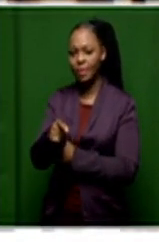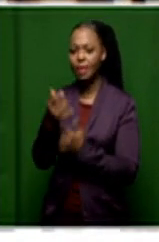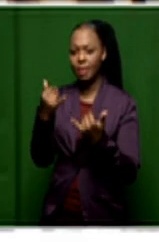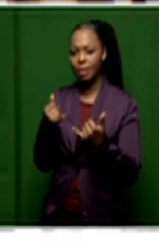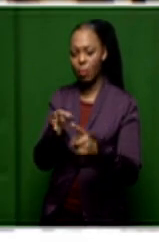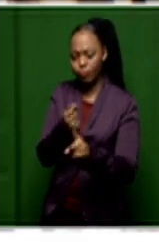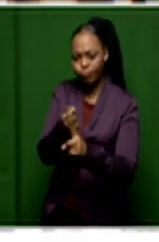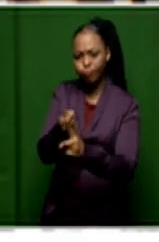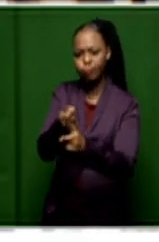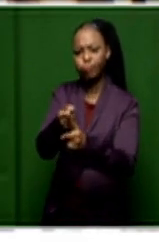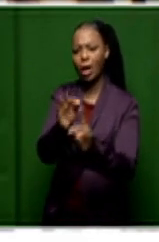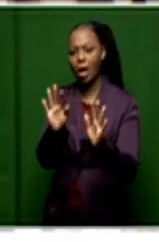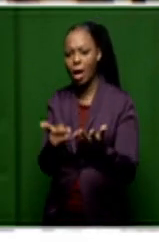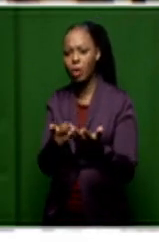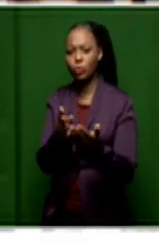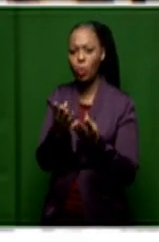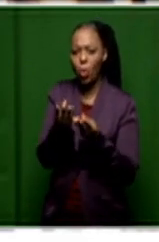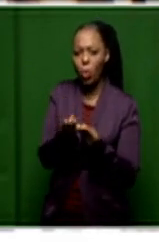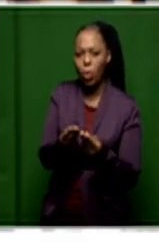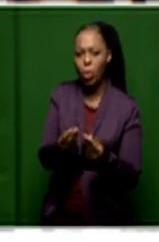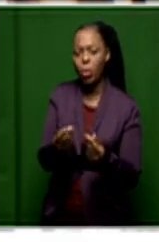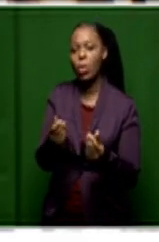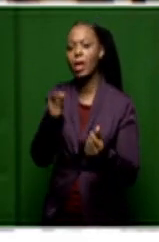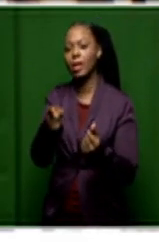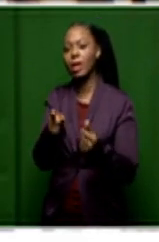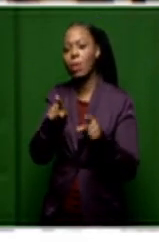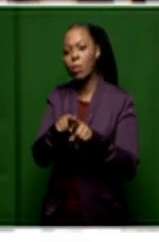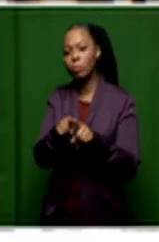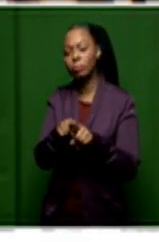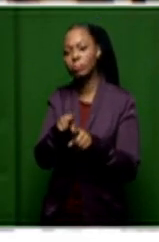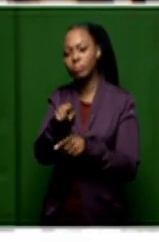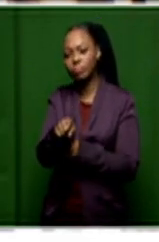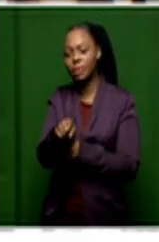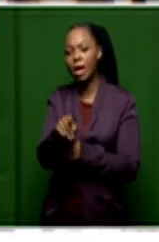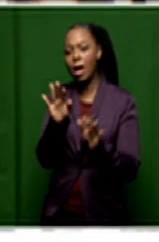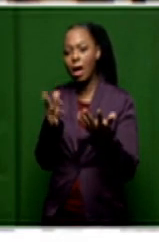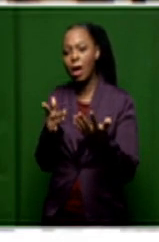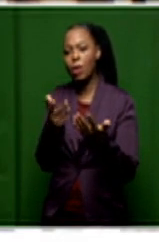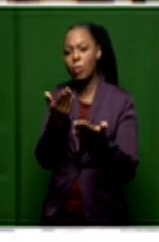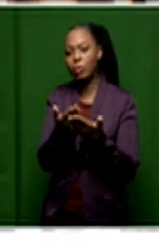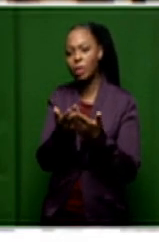were taken to alleviate the pain of people afflicted by the ravages of the